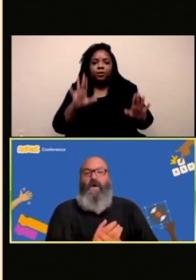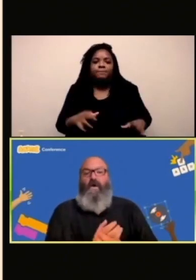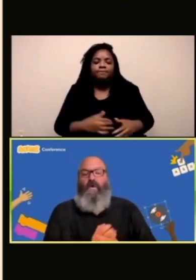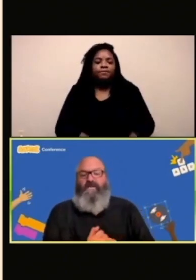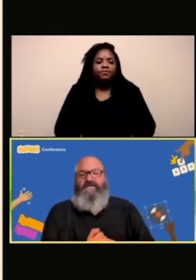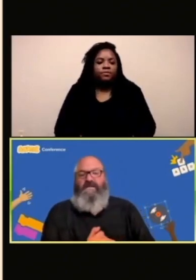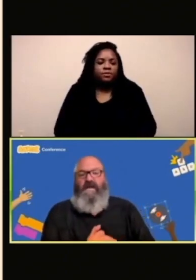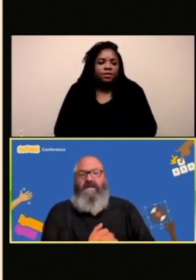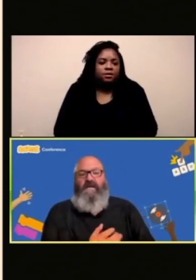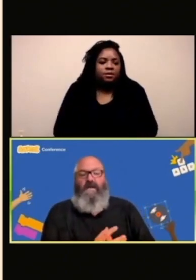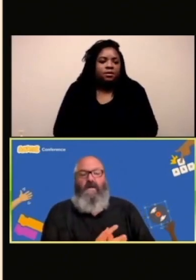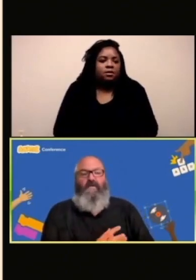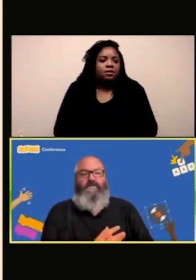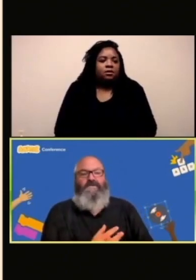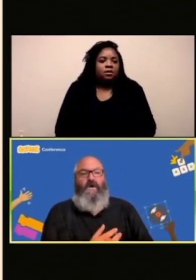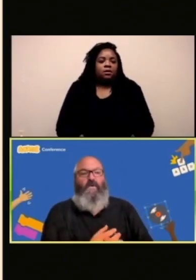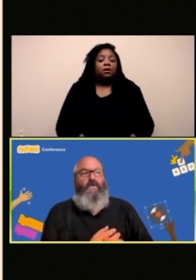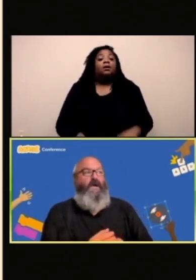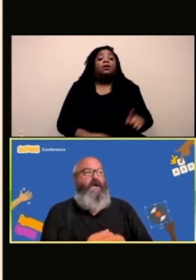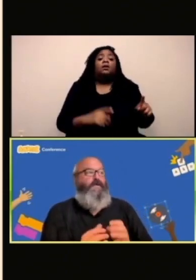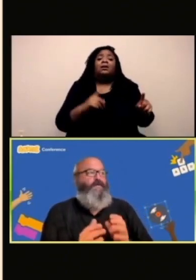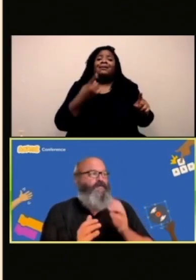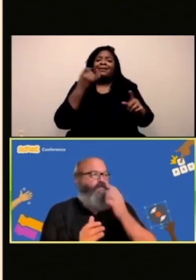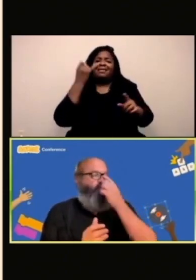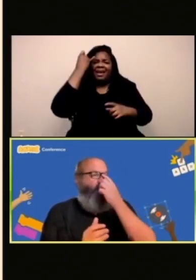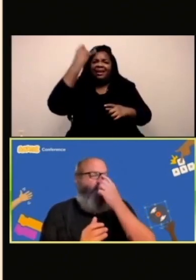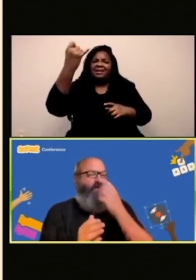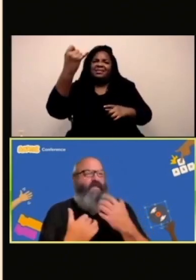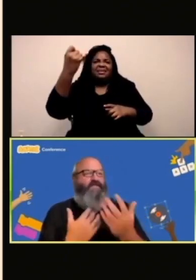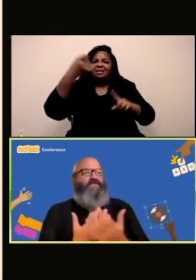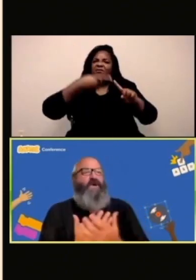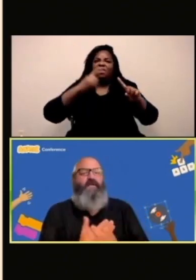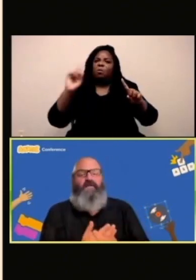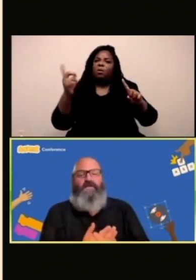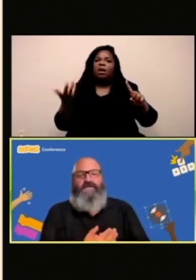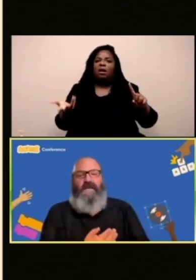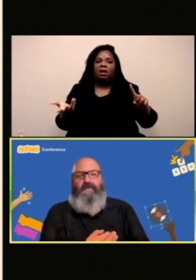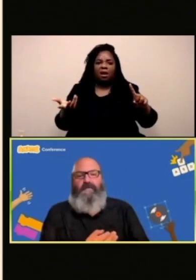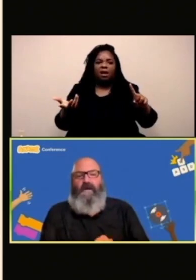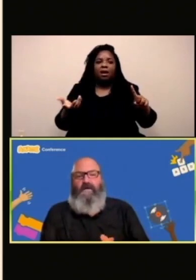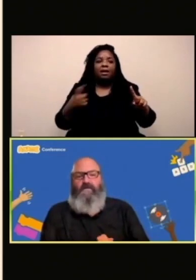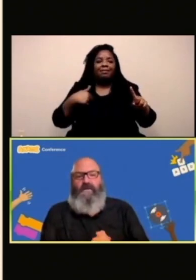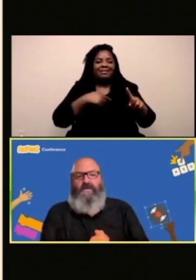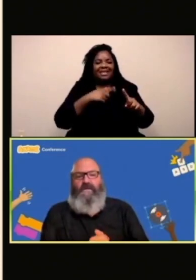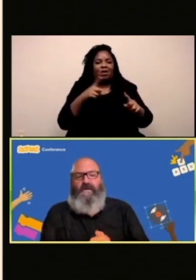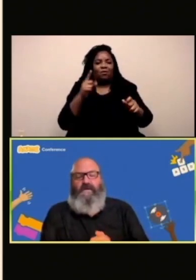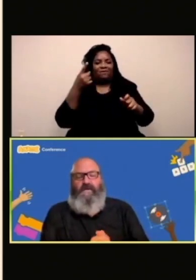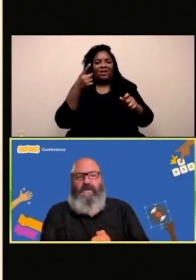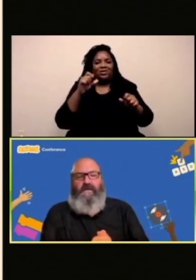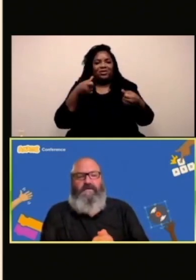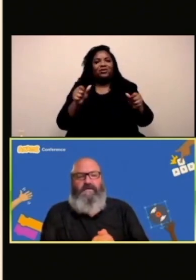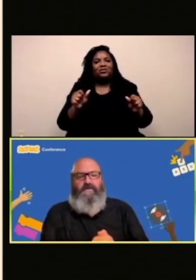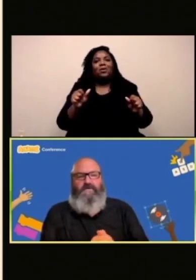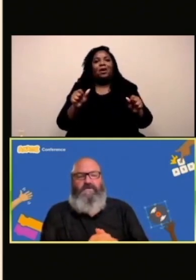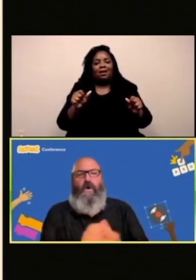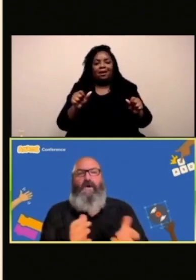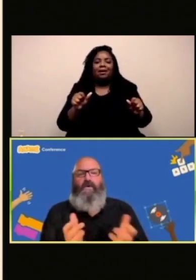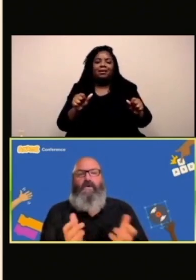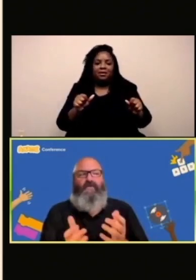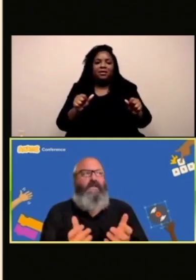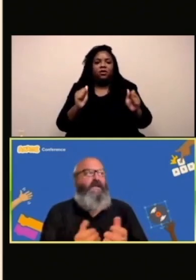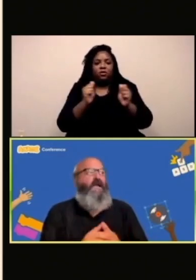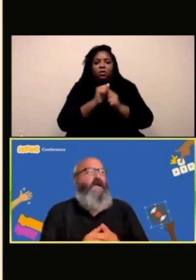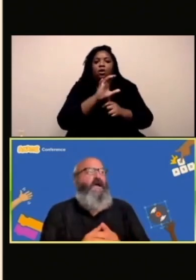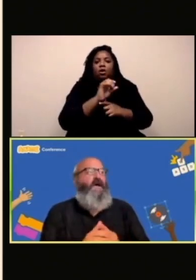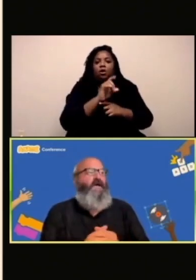So where did this idea come from? So this was our first attempt with the coding